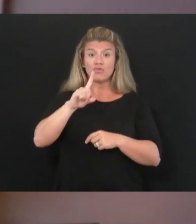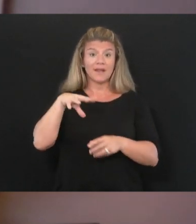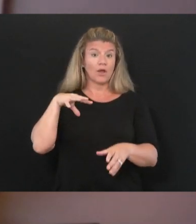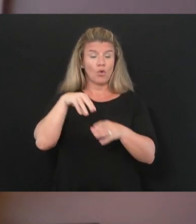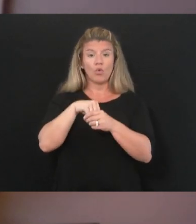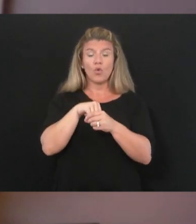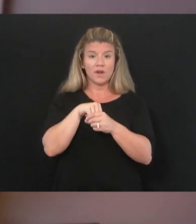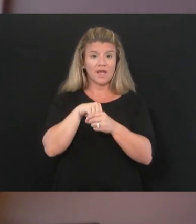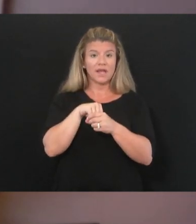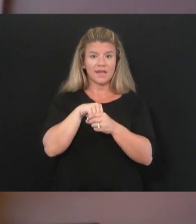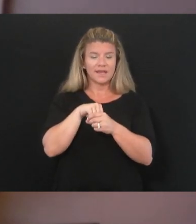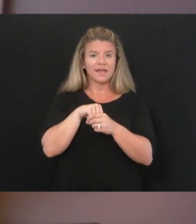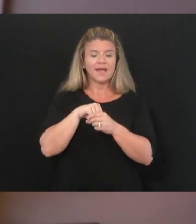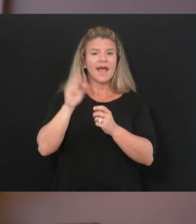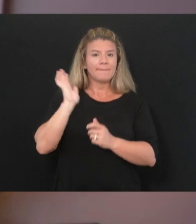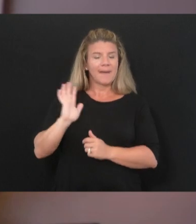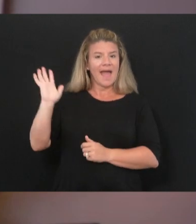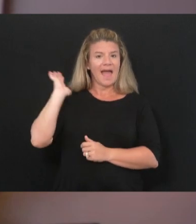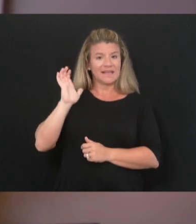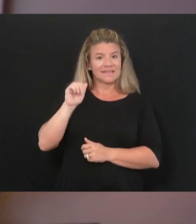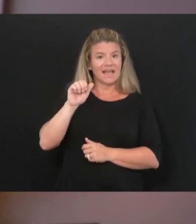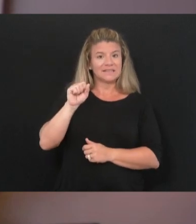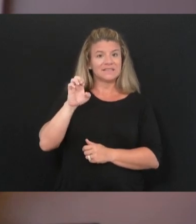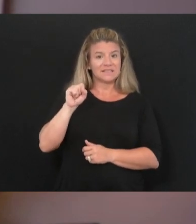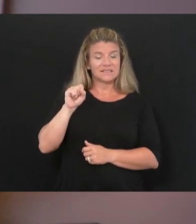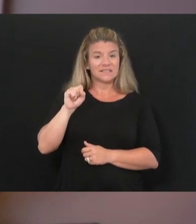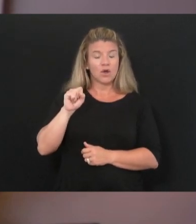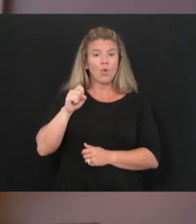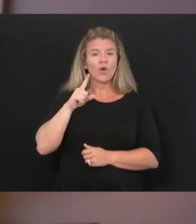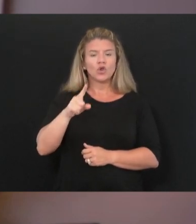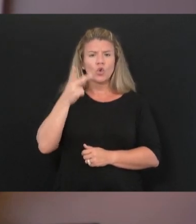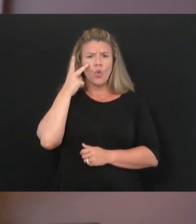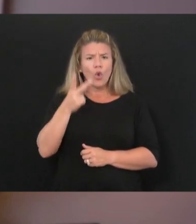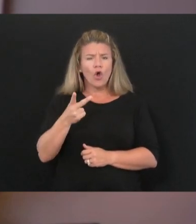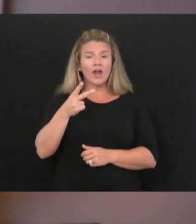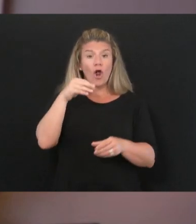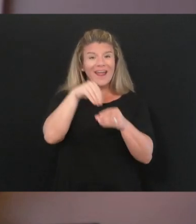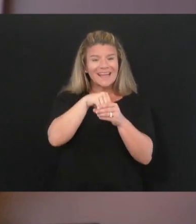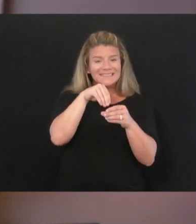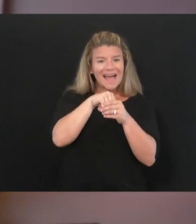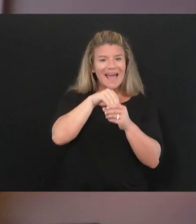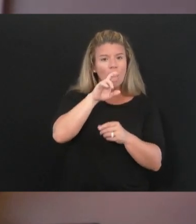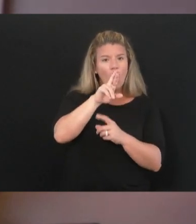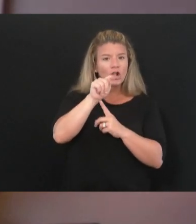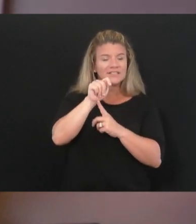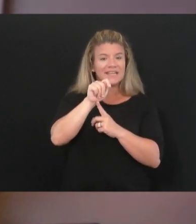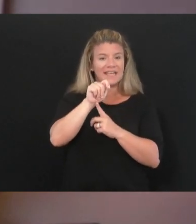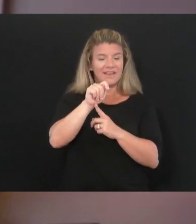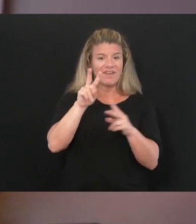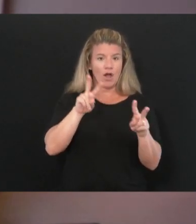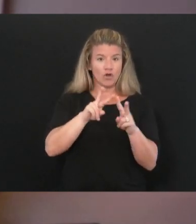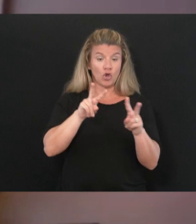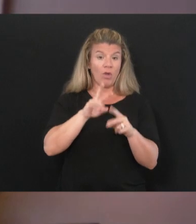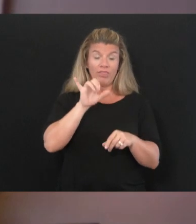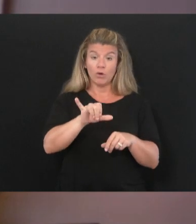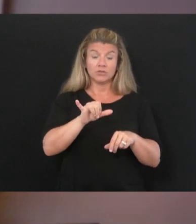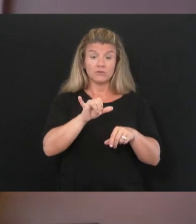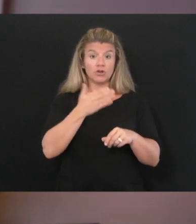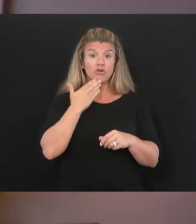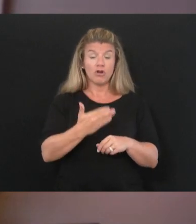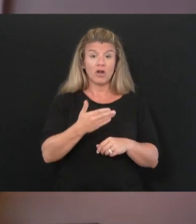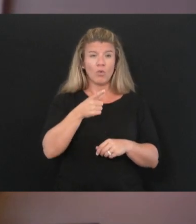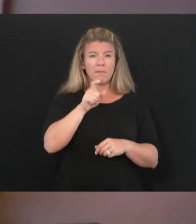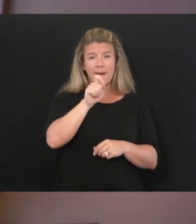lot of past cases. When we look at our internal RT values, we're a lot better than that. We're